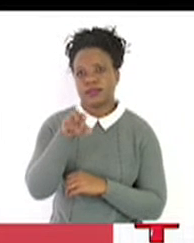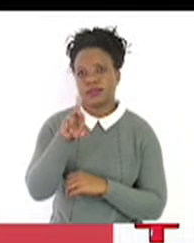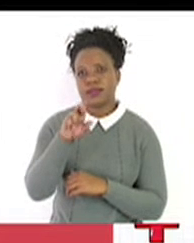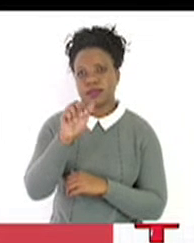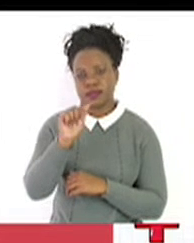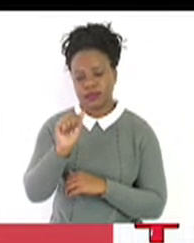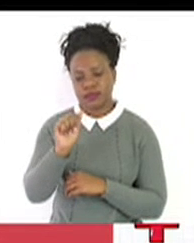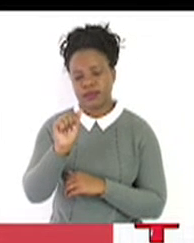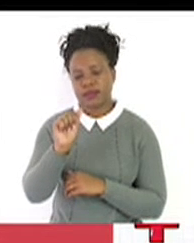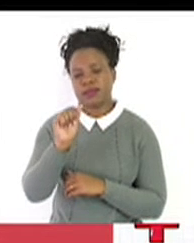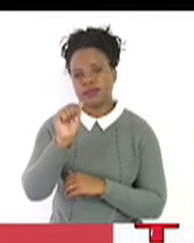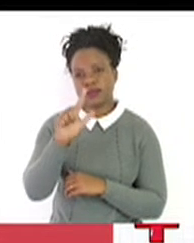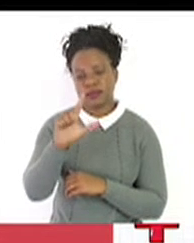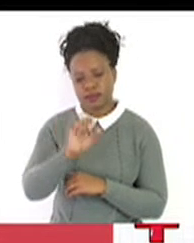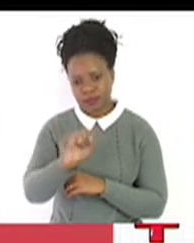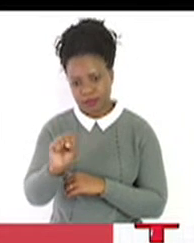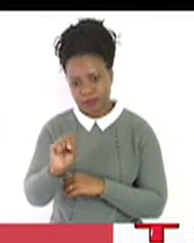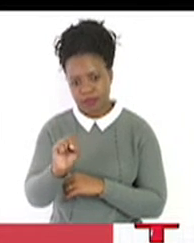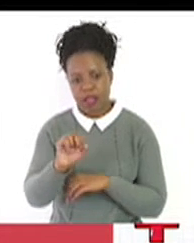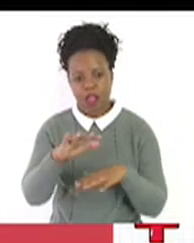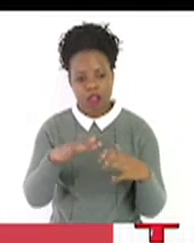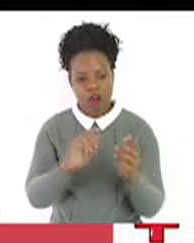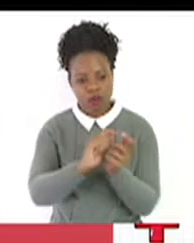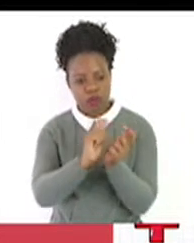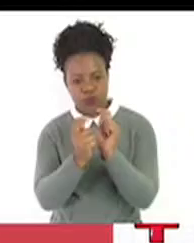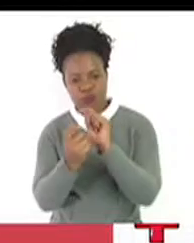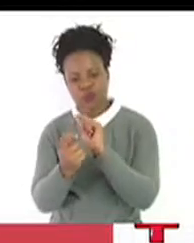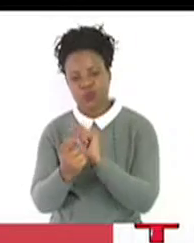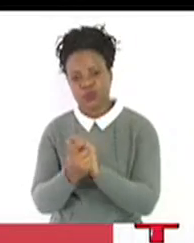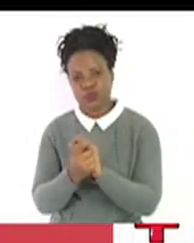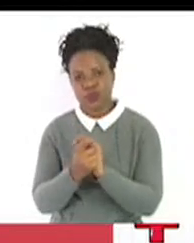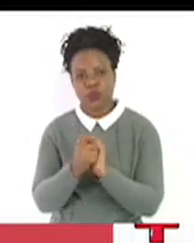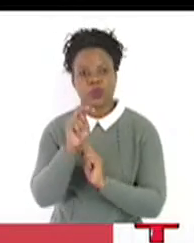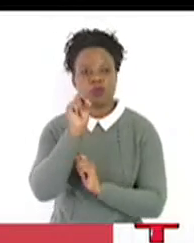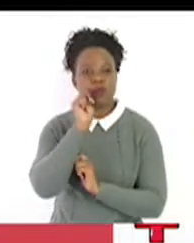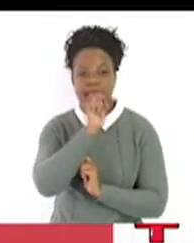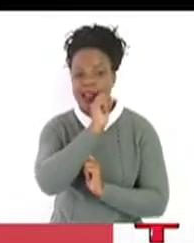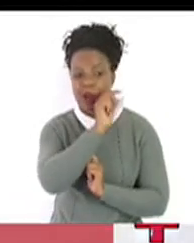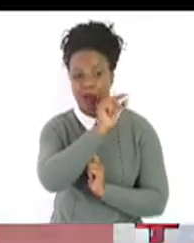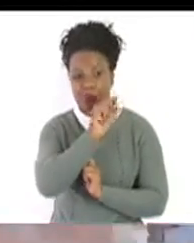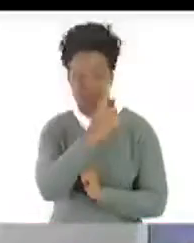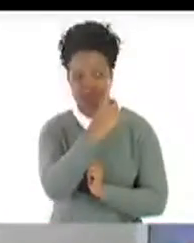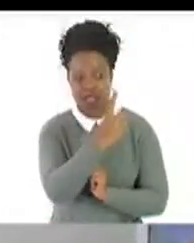are going to talk about nouns and how to pluralize them.